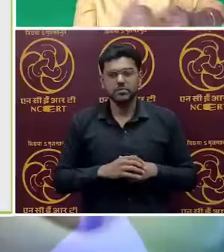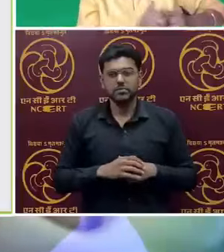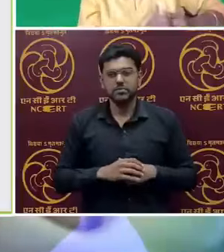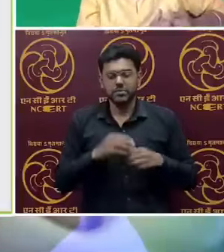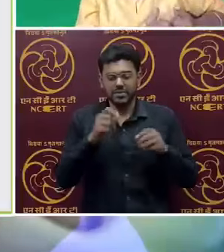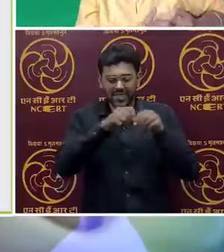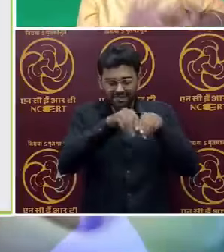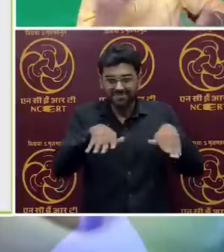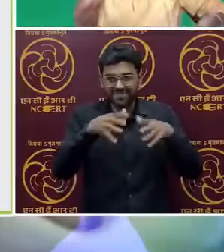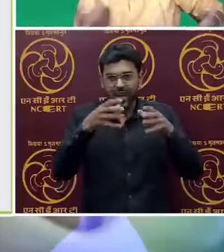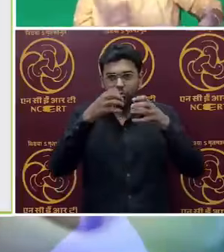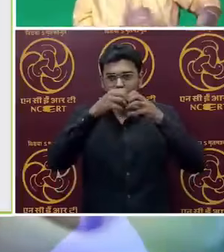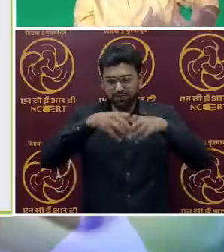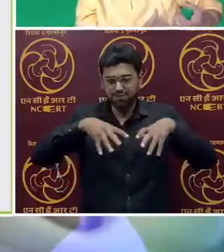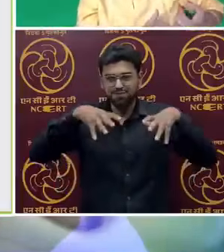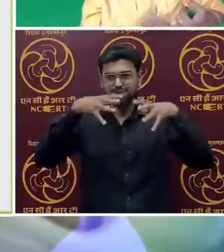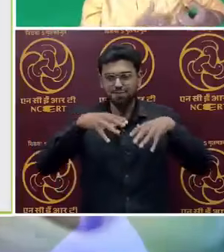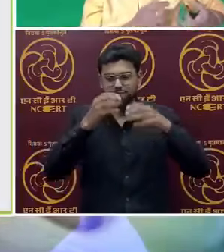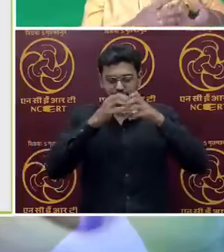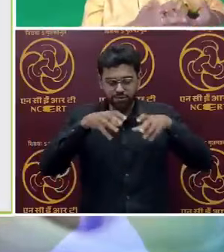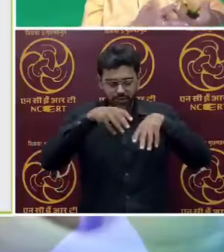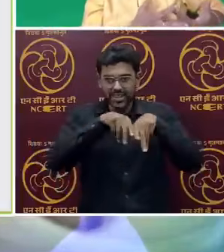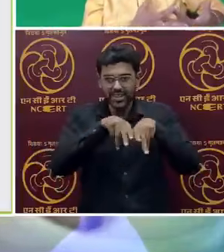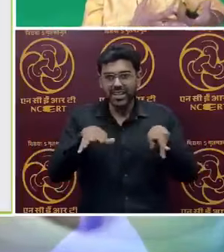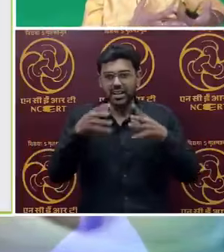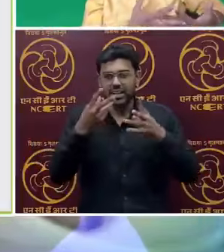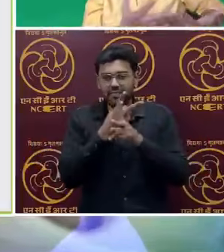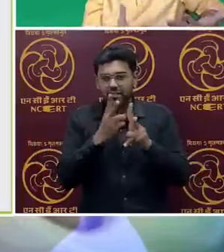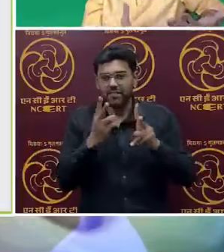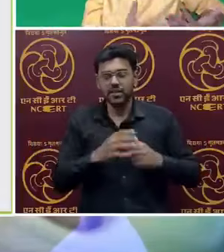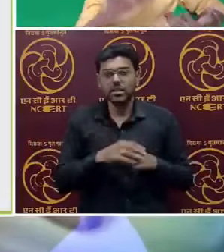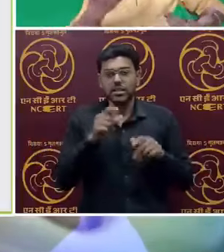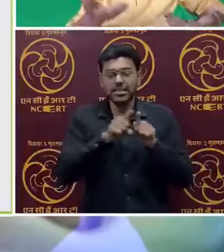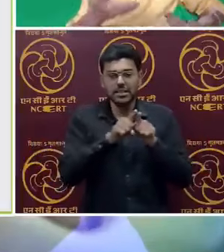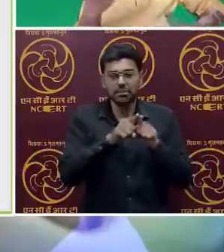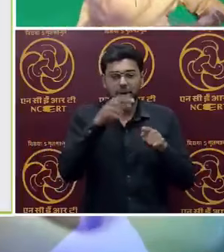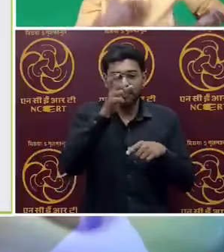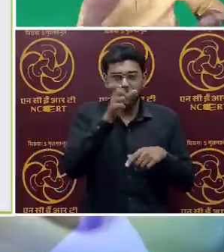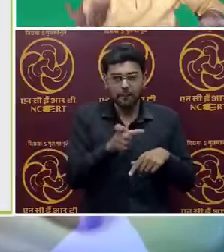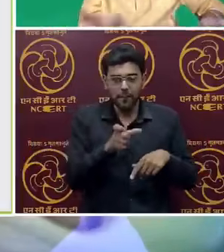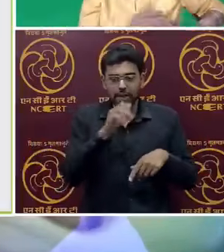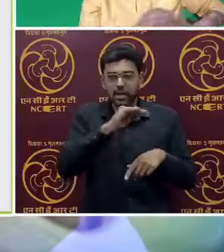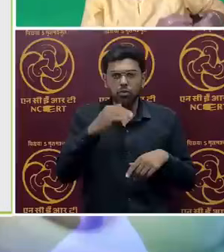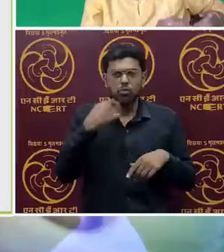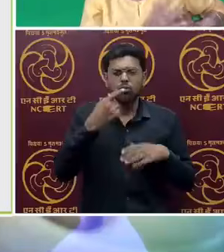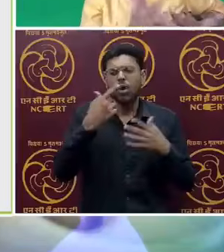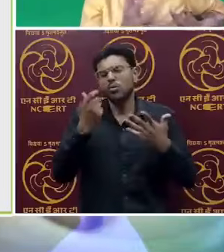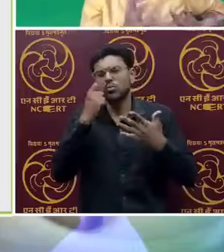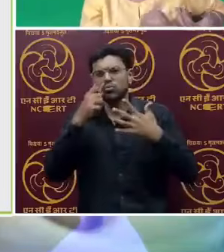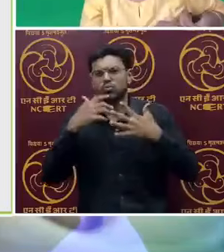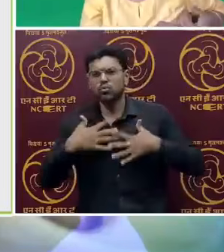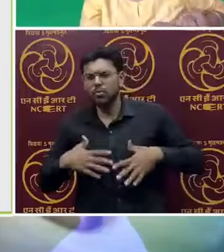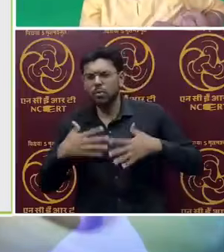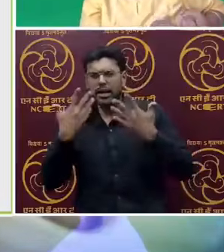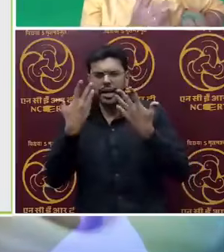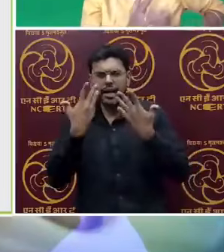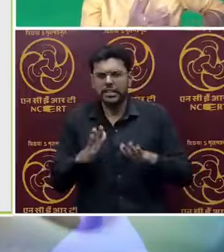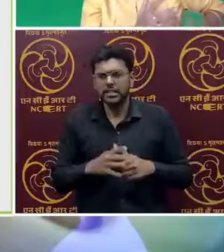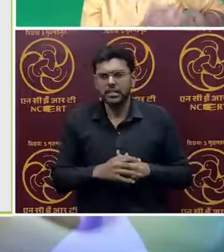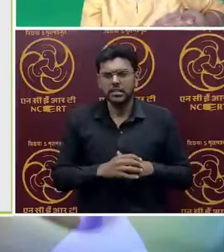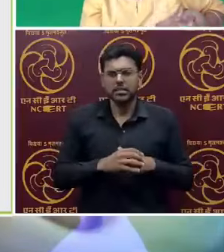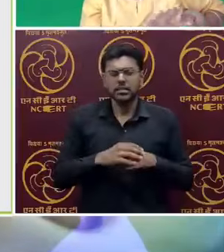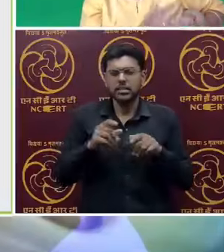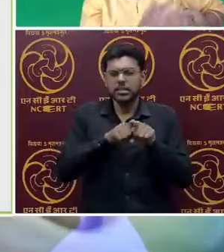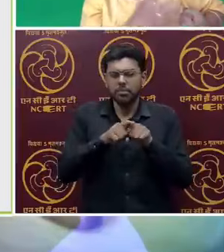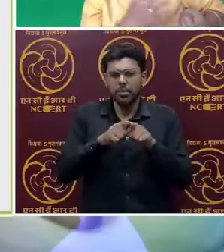Limbs that the octopus has is 8, and a child with any human being has about these